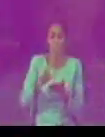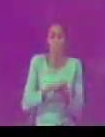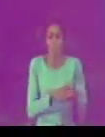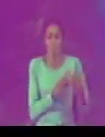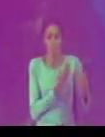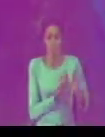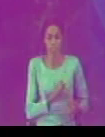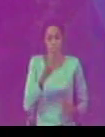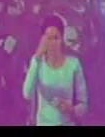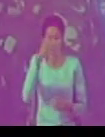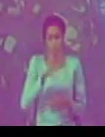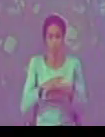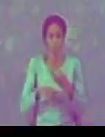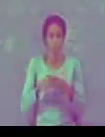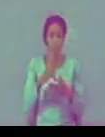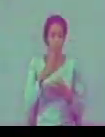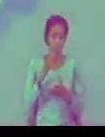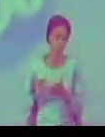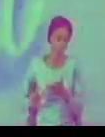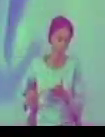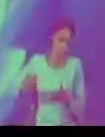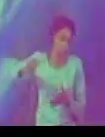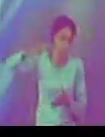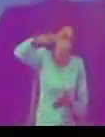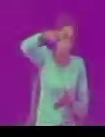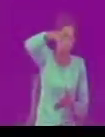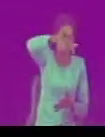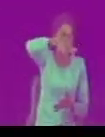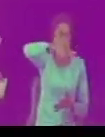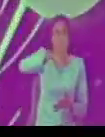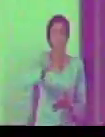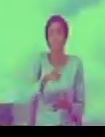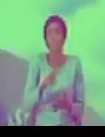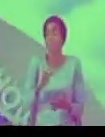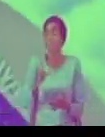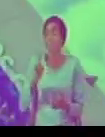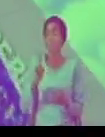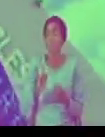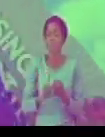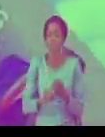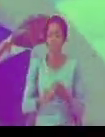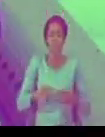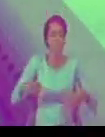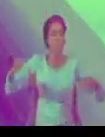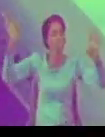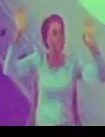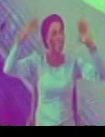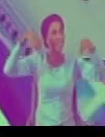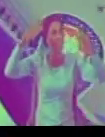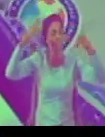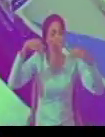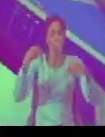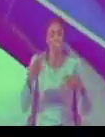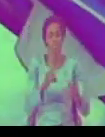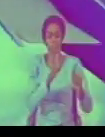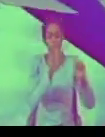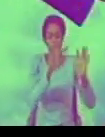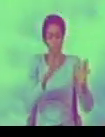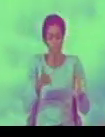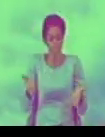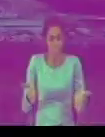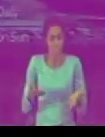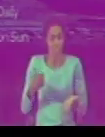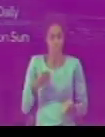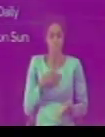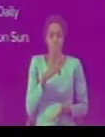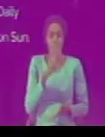and we experienced divine solution. And then we boarded the GCWFK 800 flight